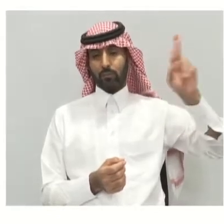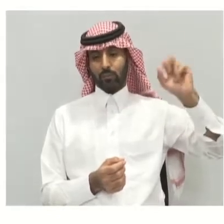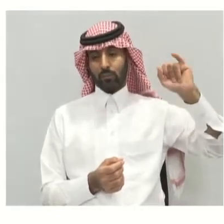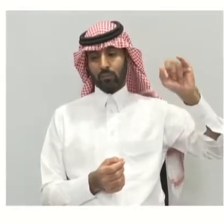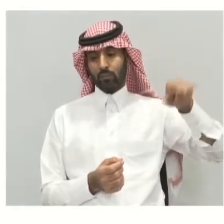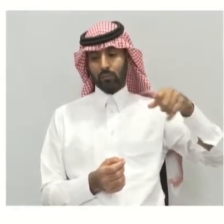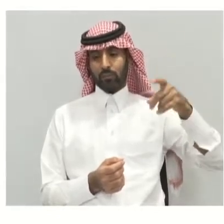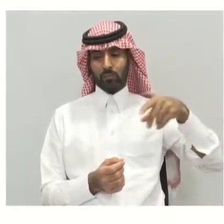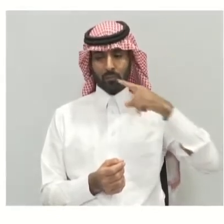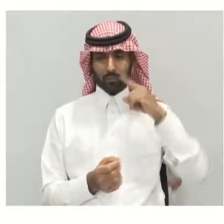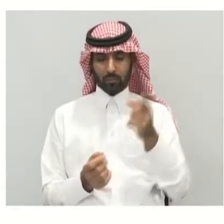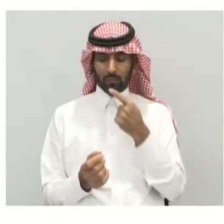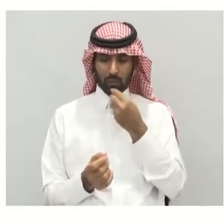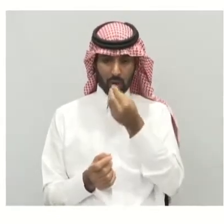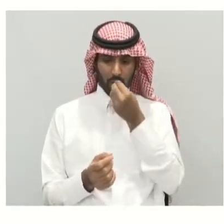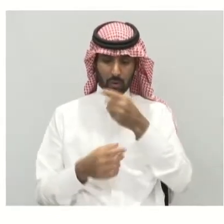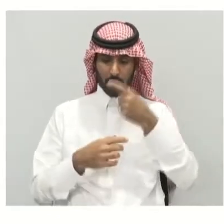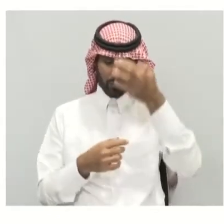Indian restaurant